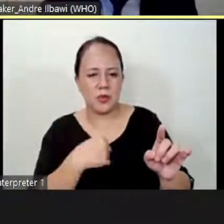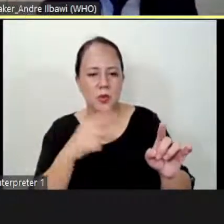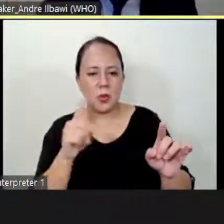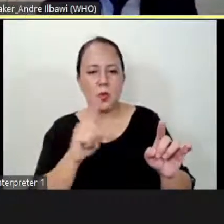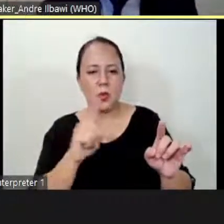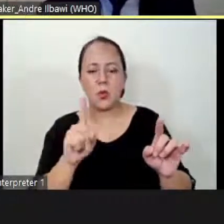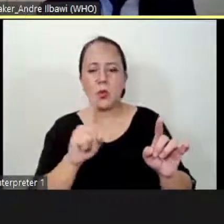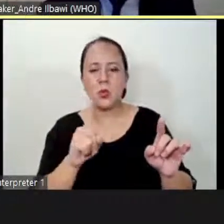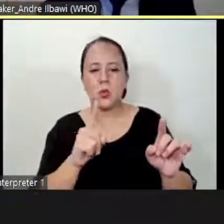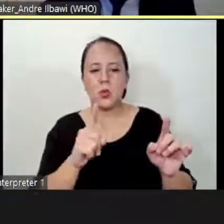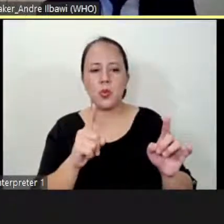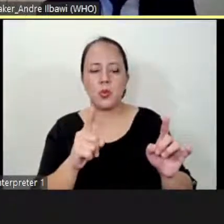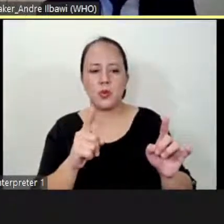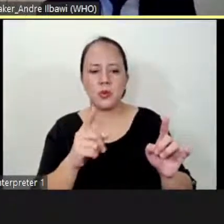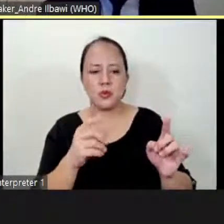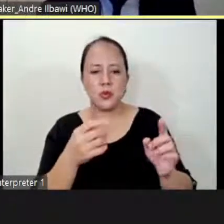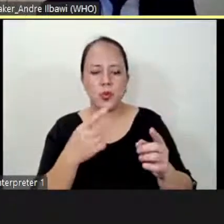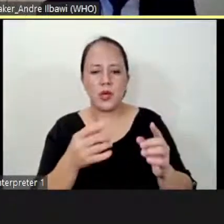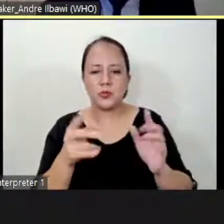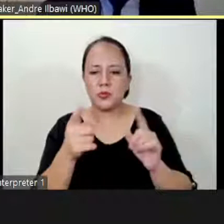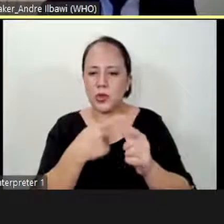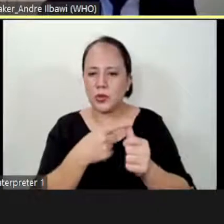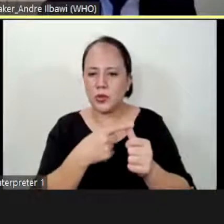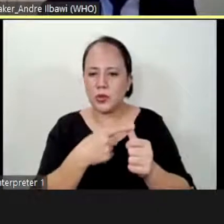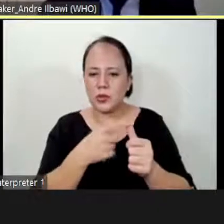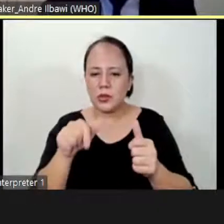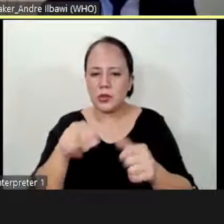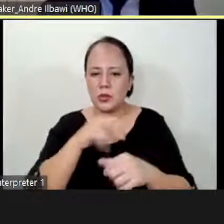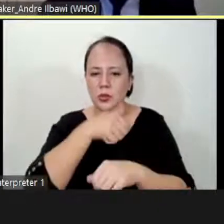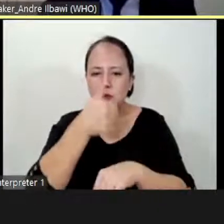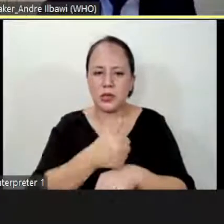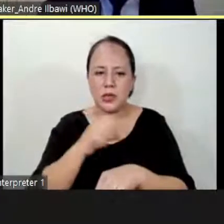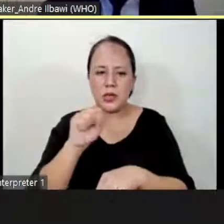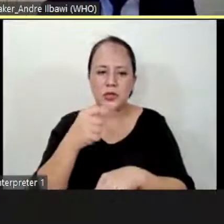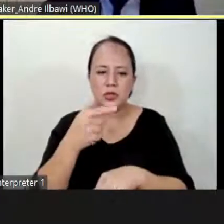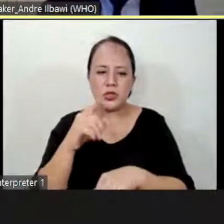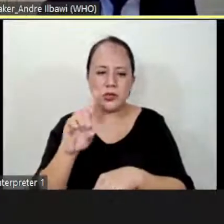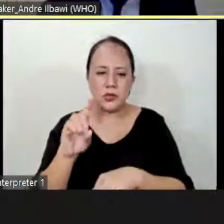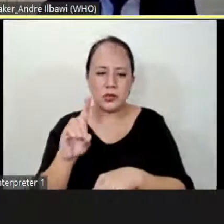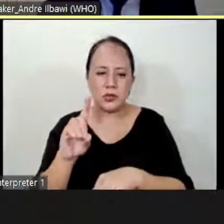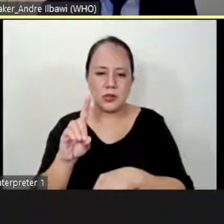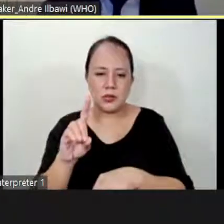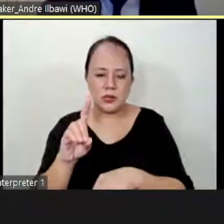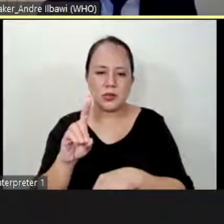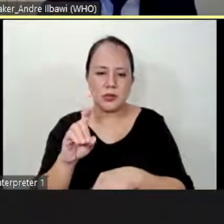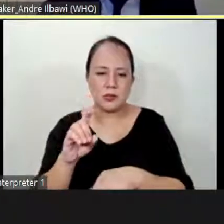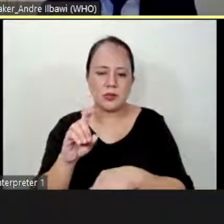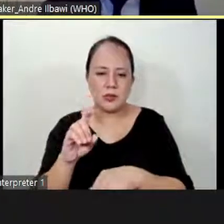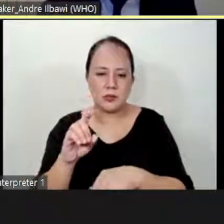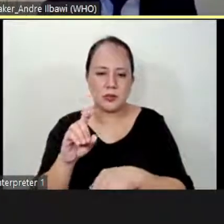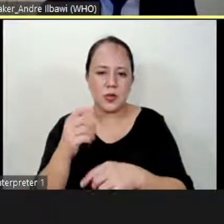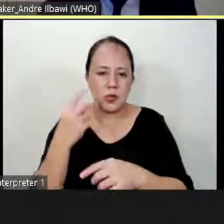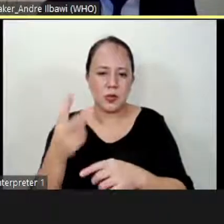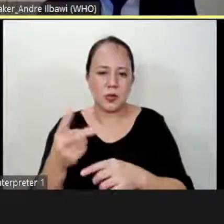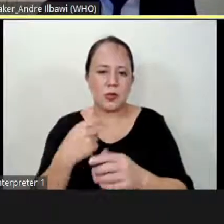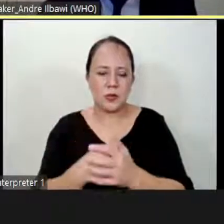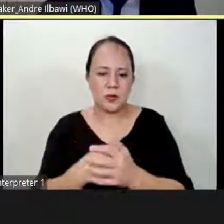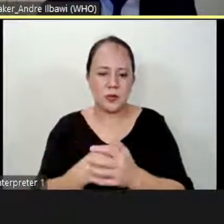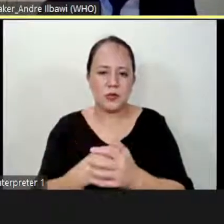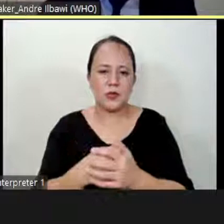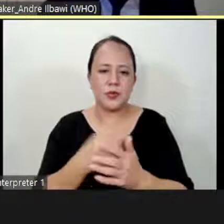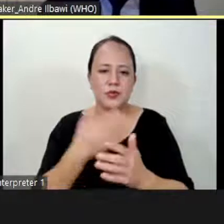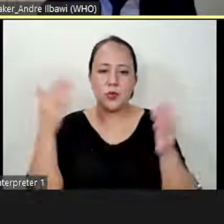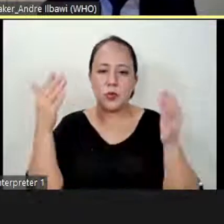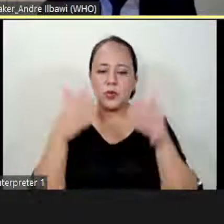do we need to make? What priorities do we need to set to achieve the SDGs? We often speak about best buys. Best buys